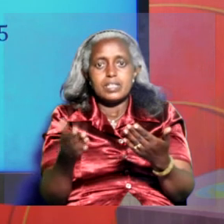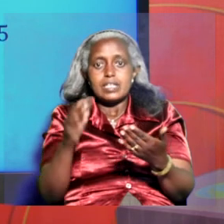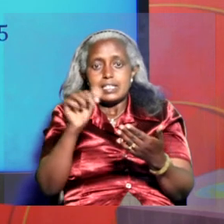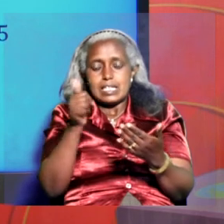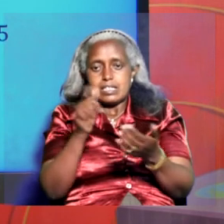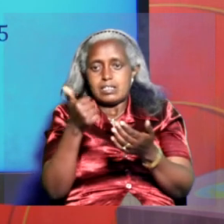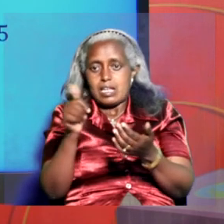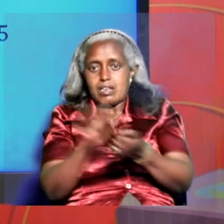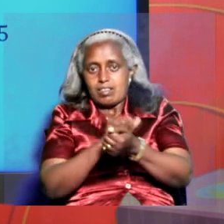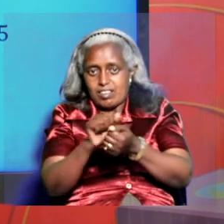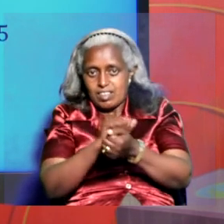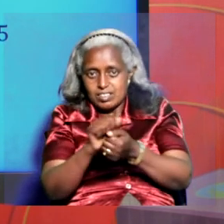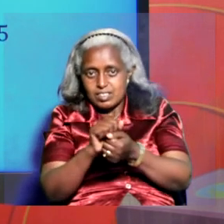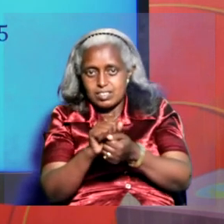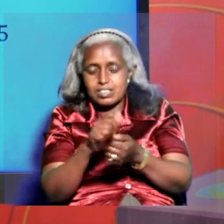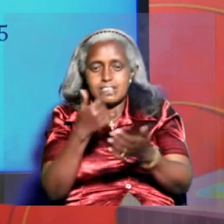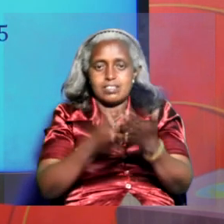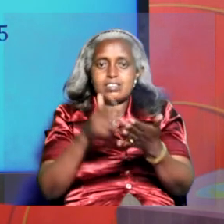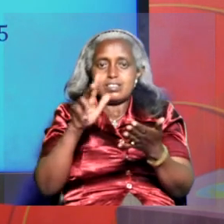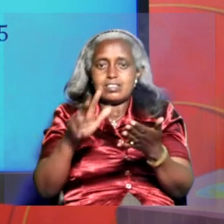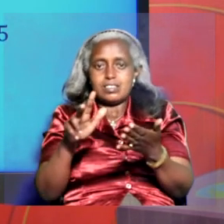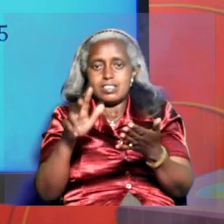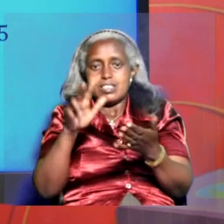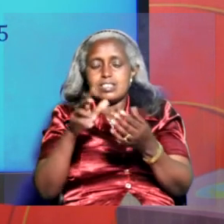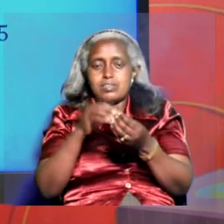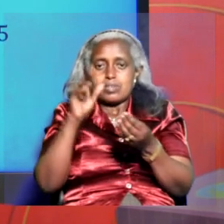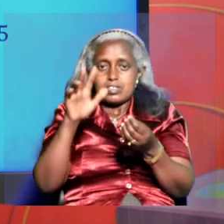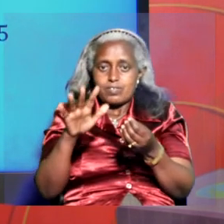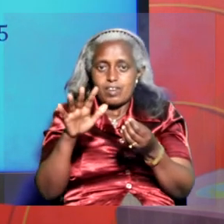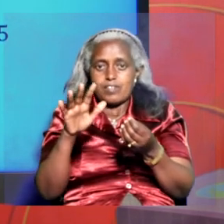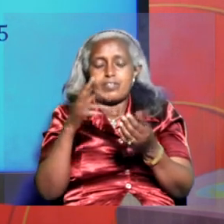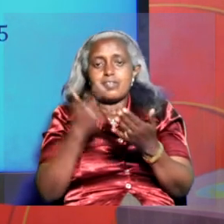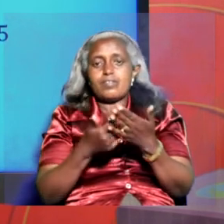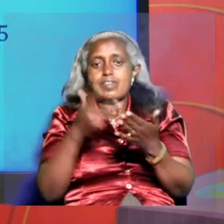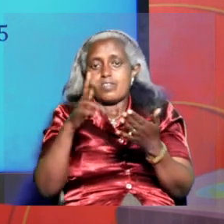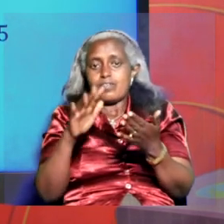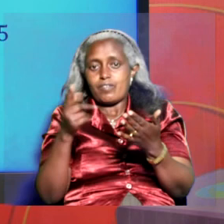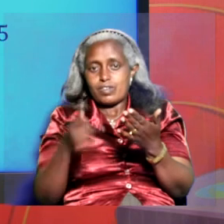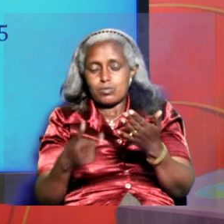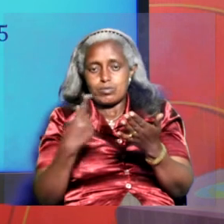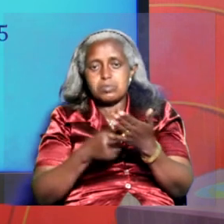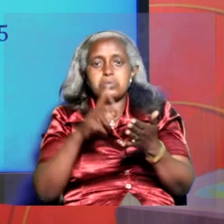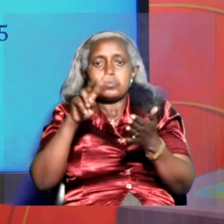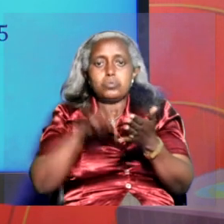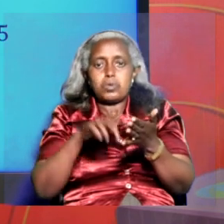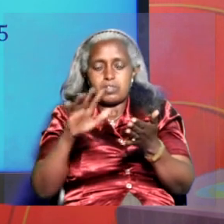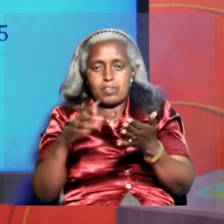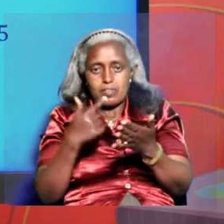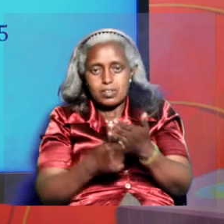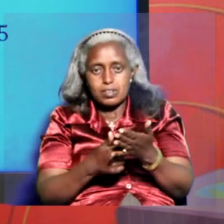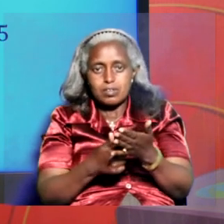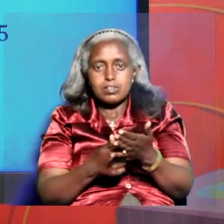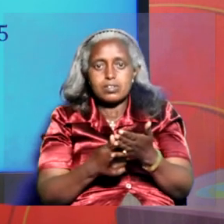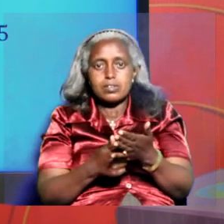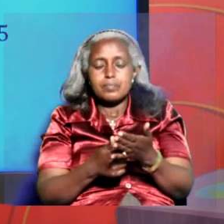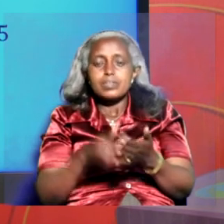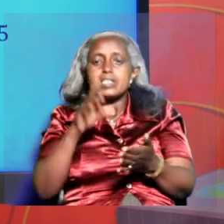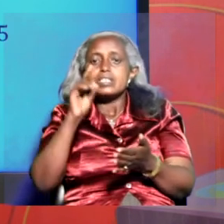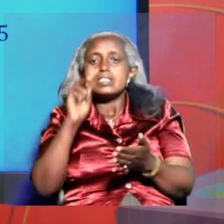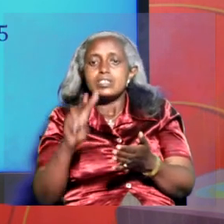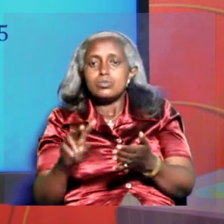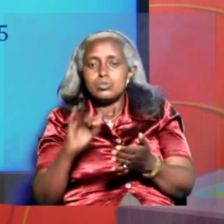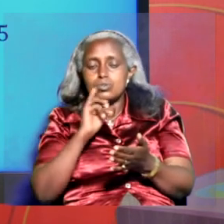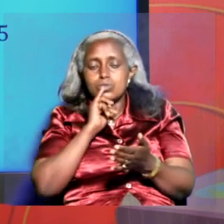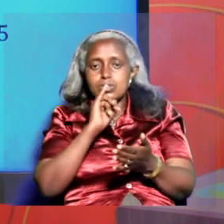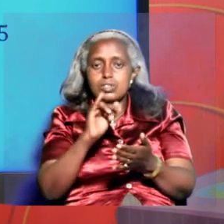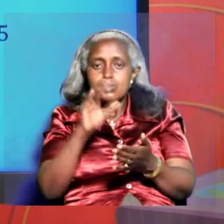10 cancels 2. Here 3, 3 plus 5, 5 over 2 it is 2.5. Here also it is, d2 is